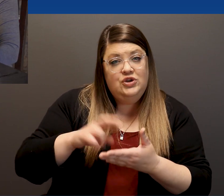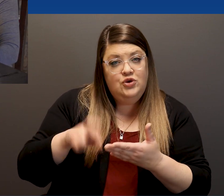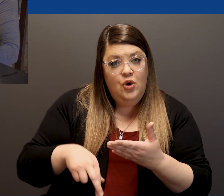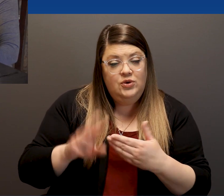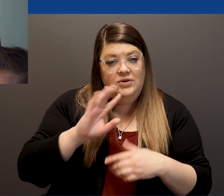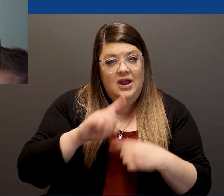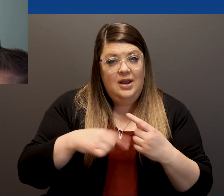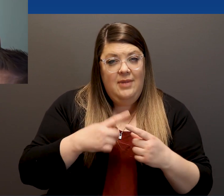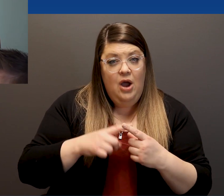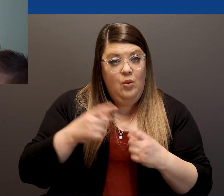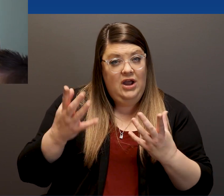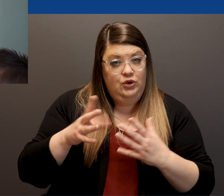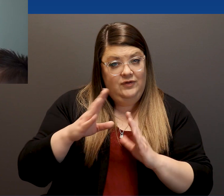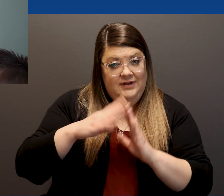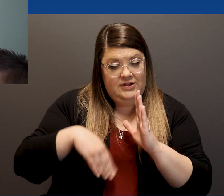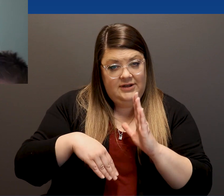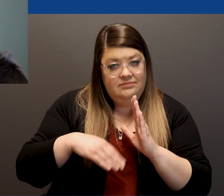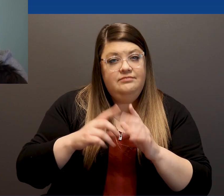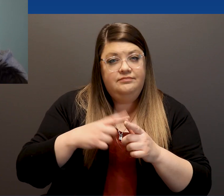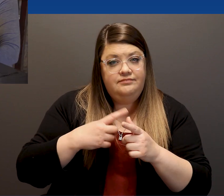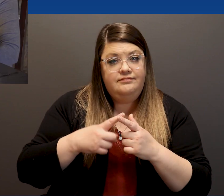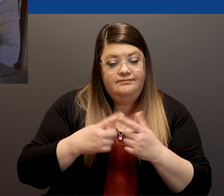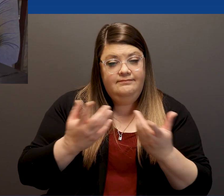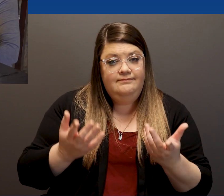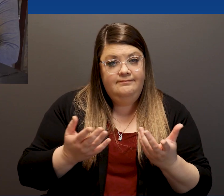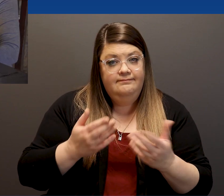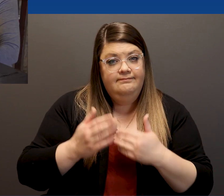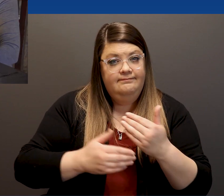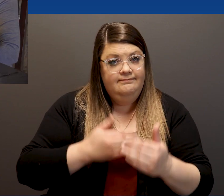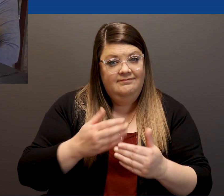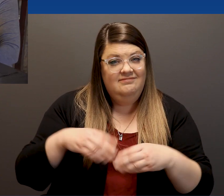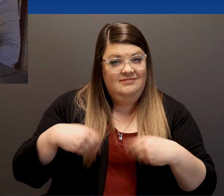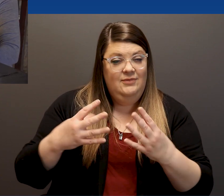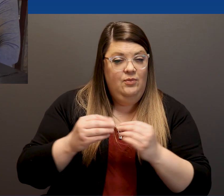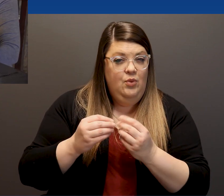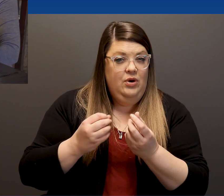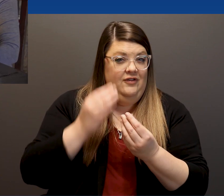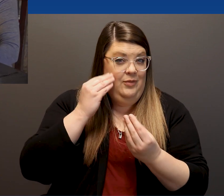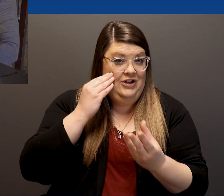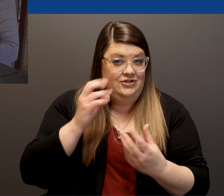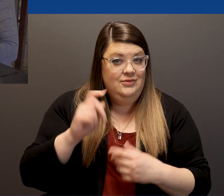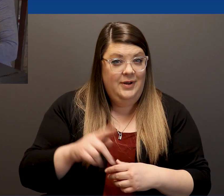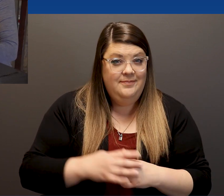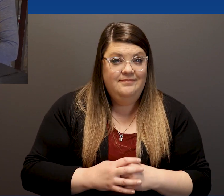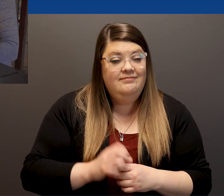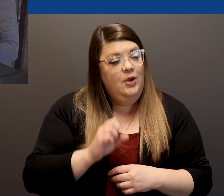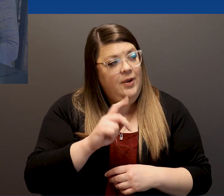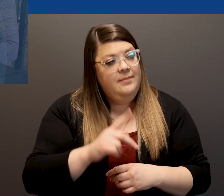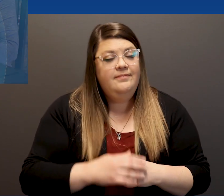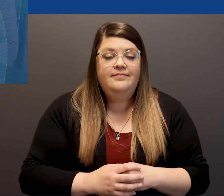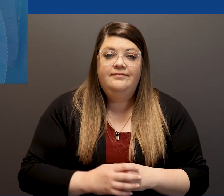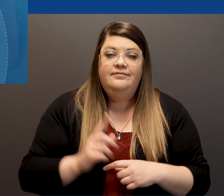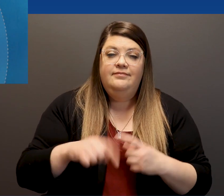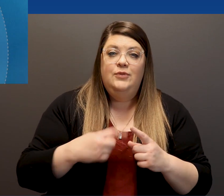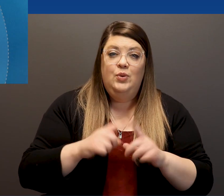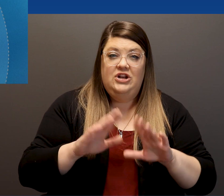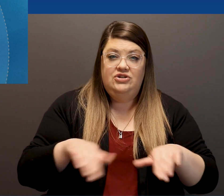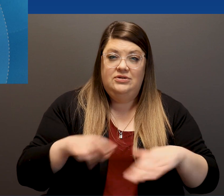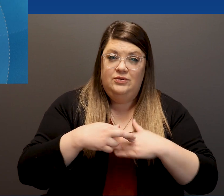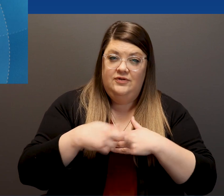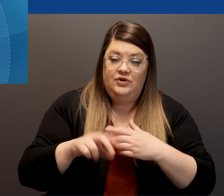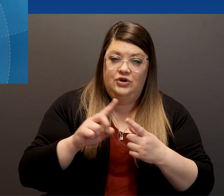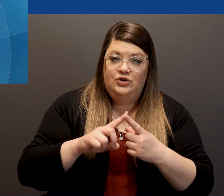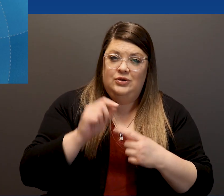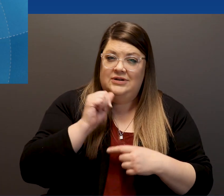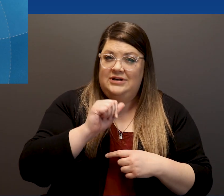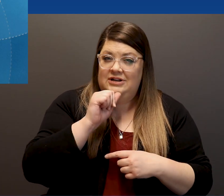little bit about what you filled in, and then I can give you some additional information. Okay? When a child is referred to